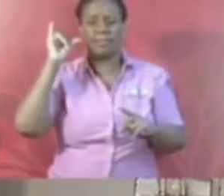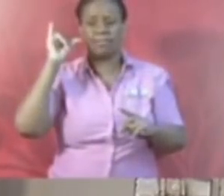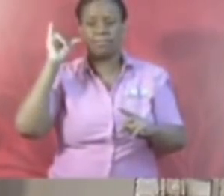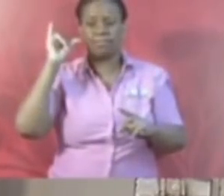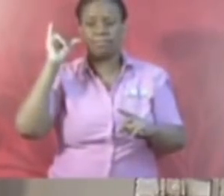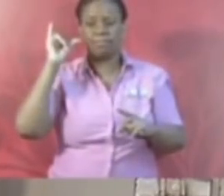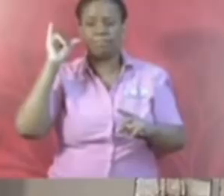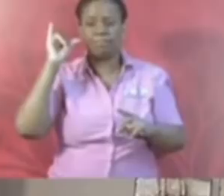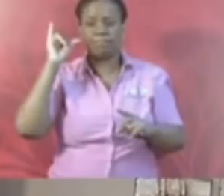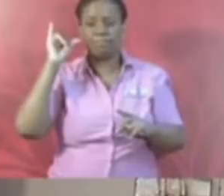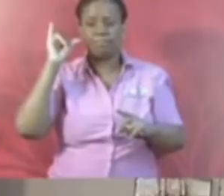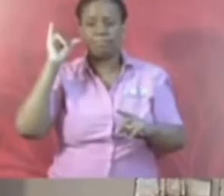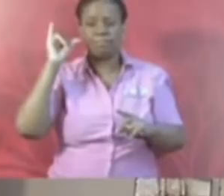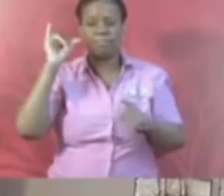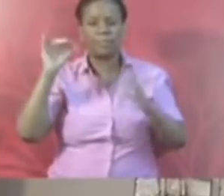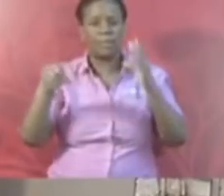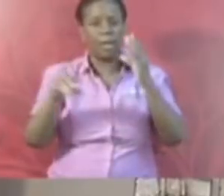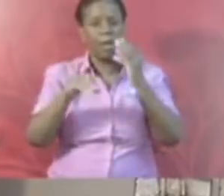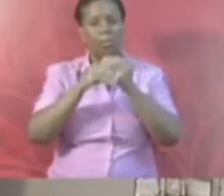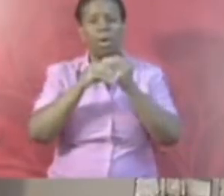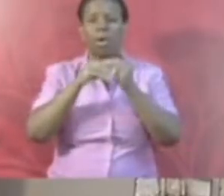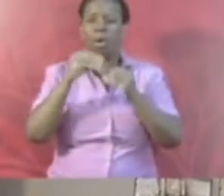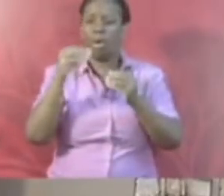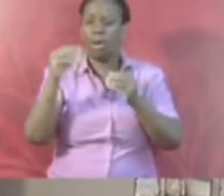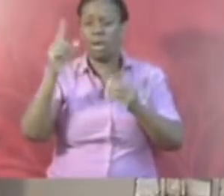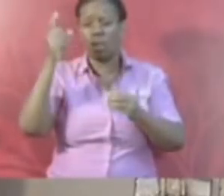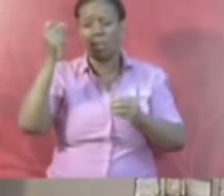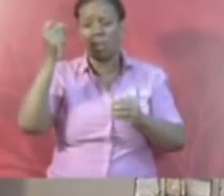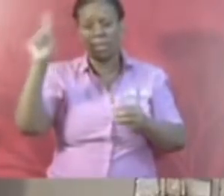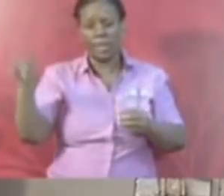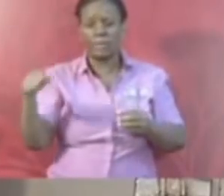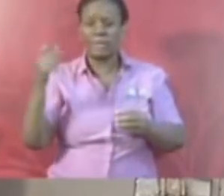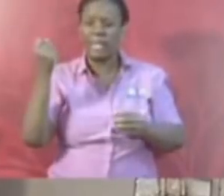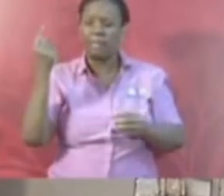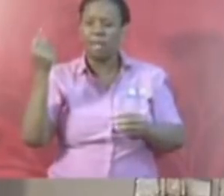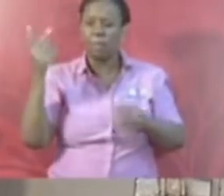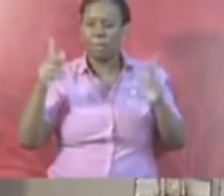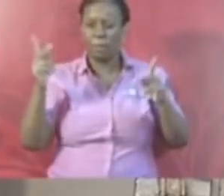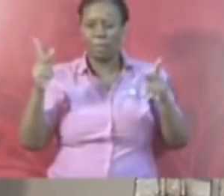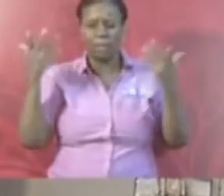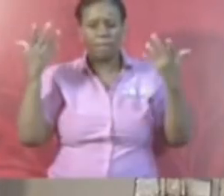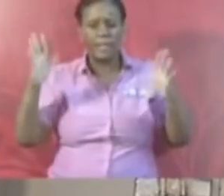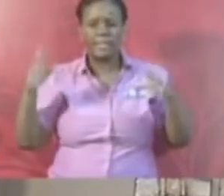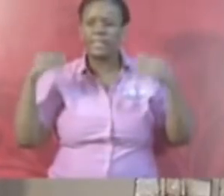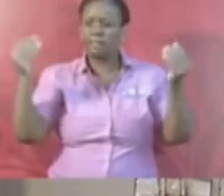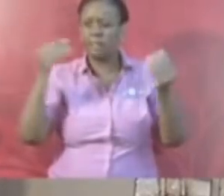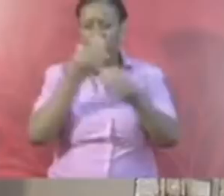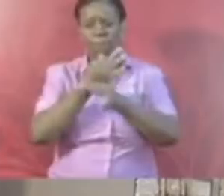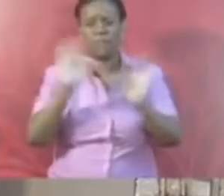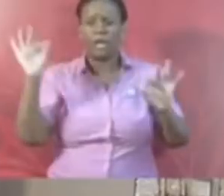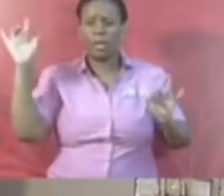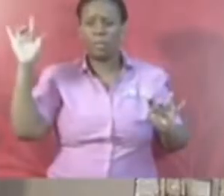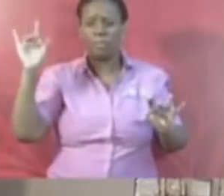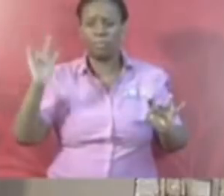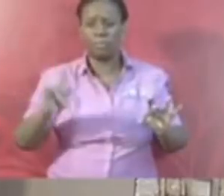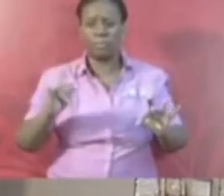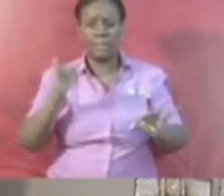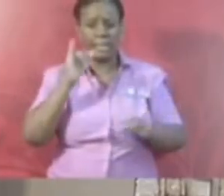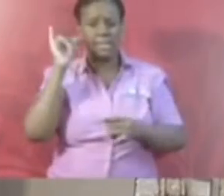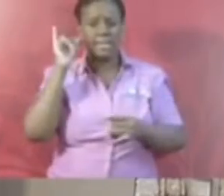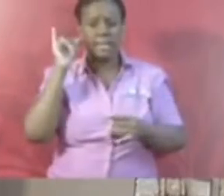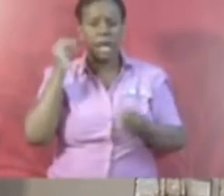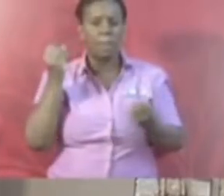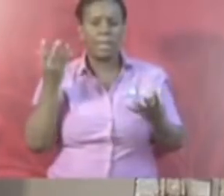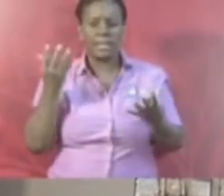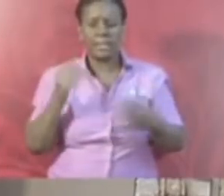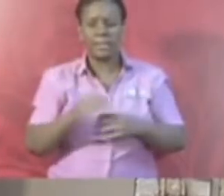further 1,311. So the total number of exemptions granted as at yesterday's date, which I believe was the 4th